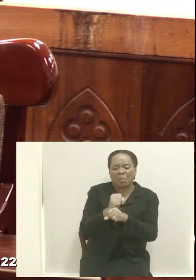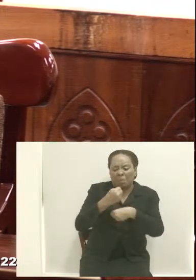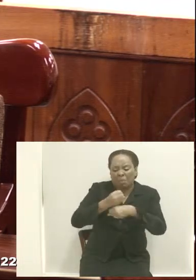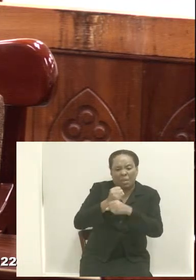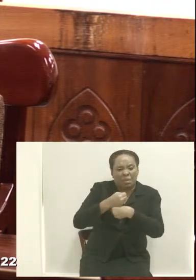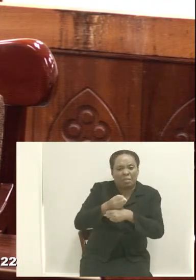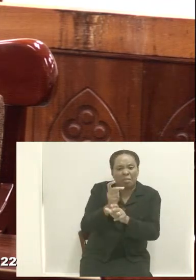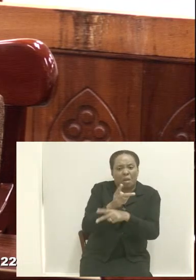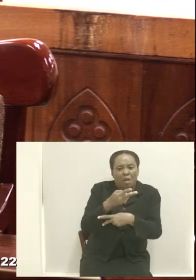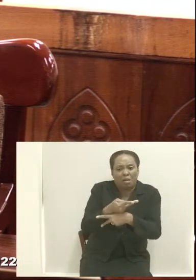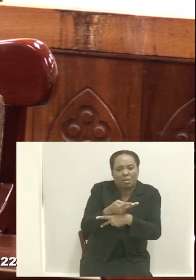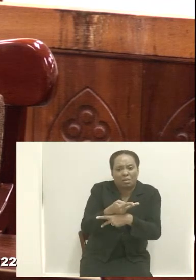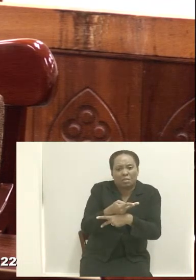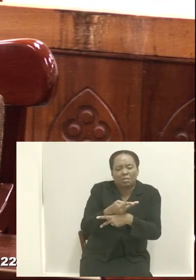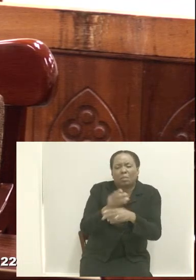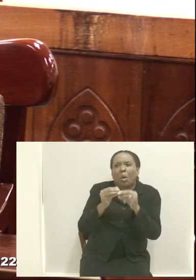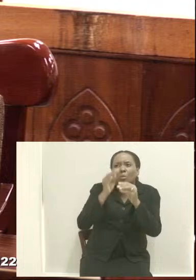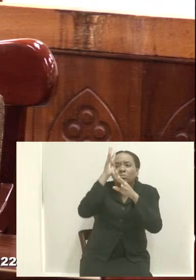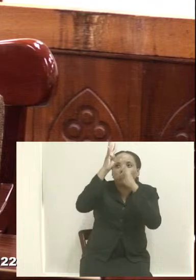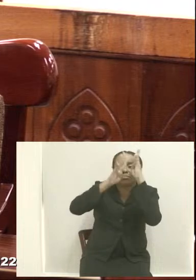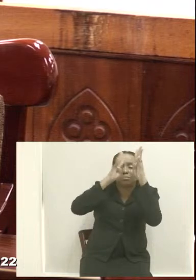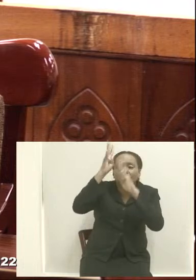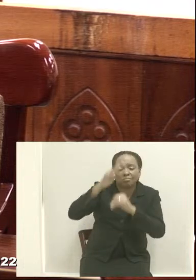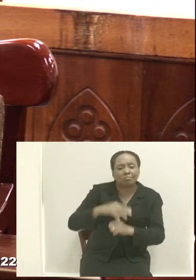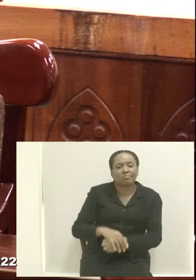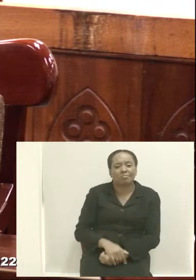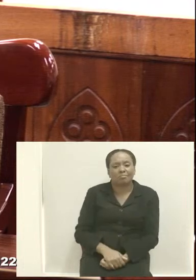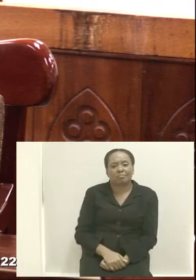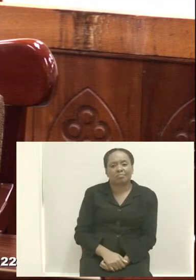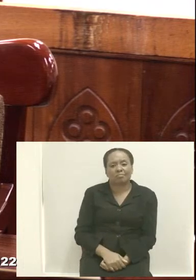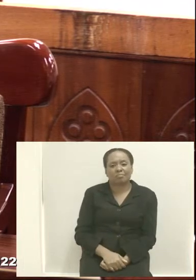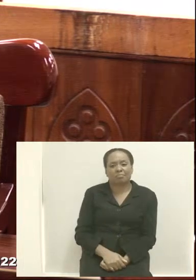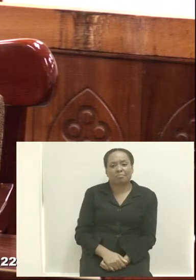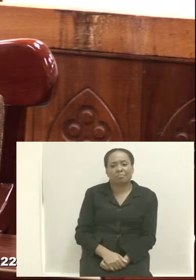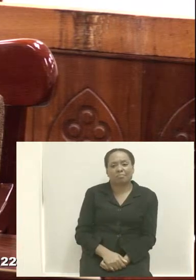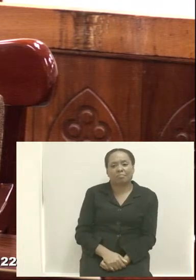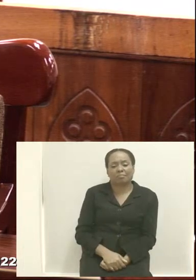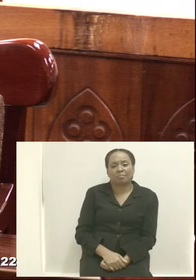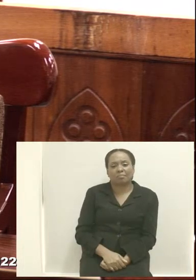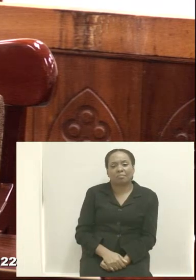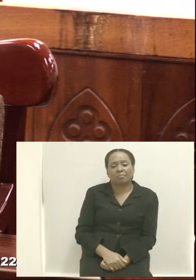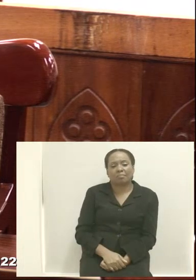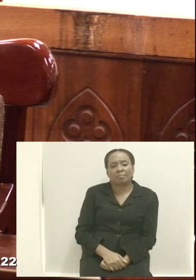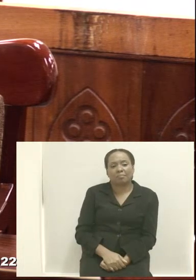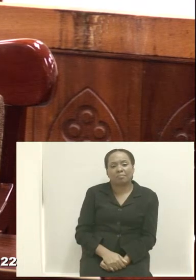forgotten child in business, sport.